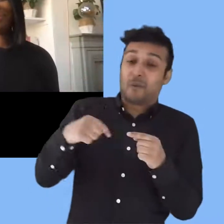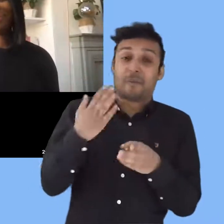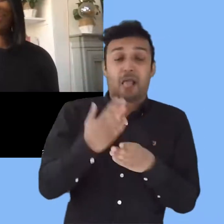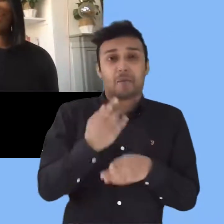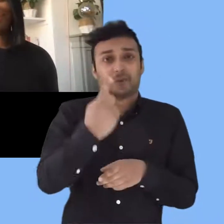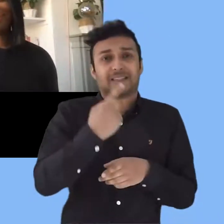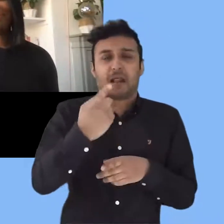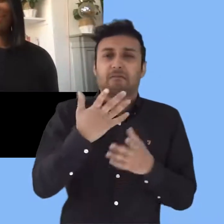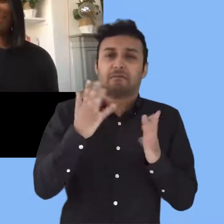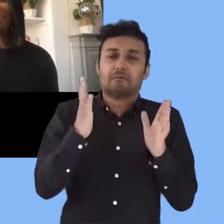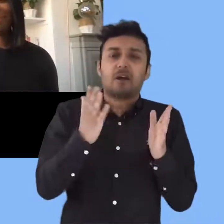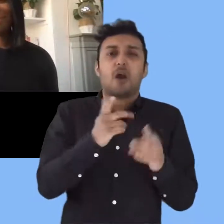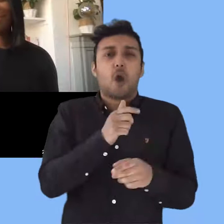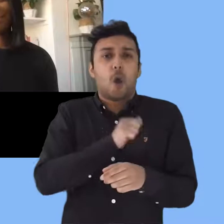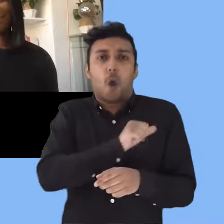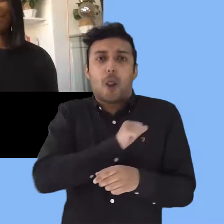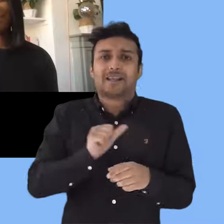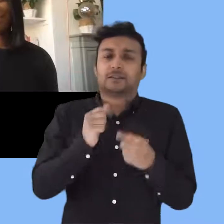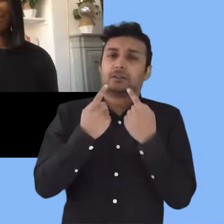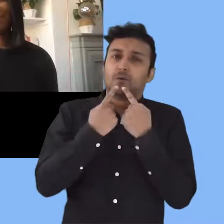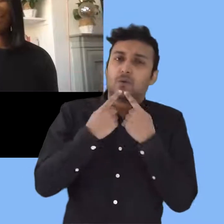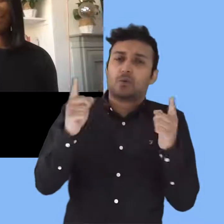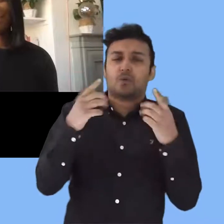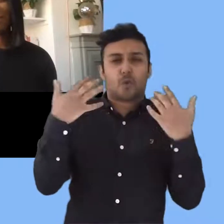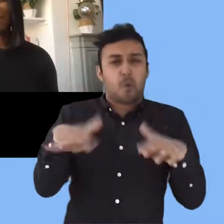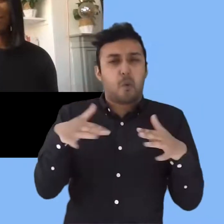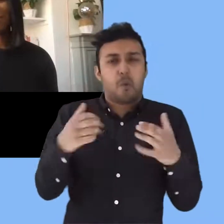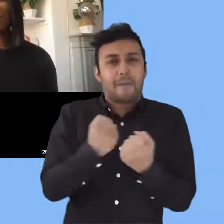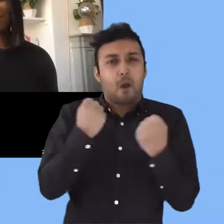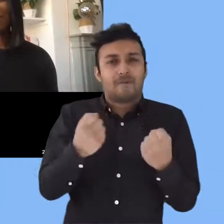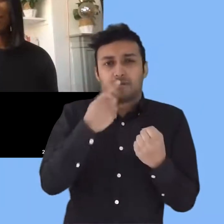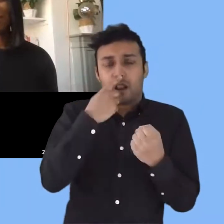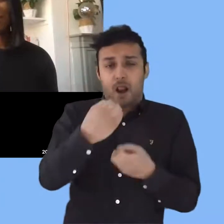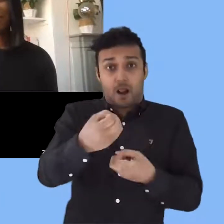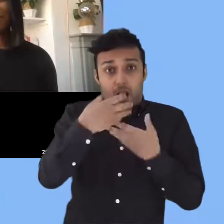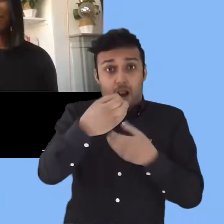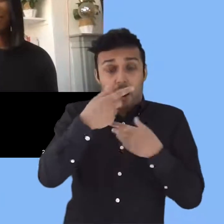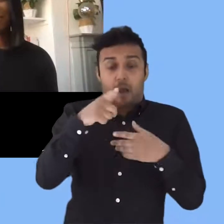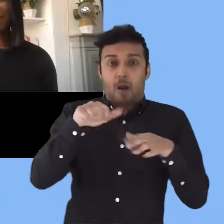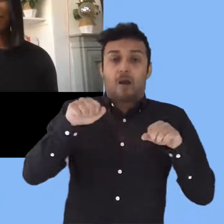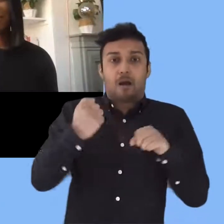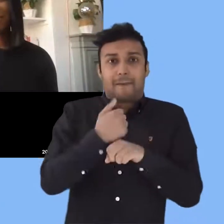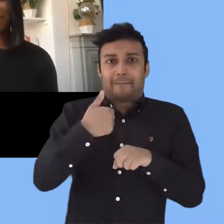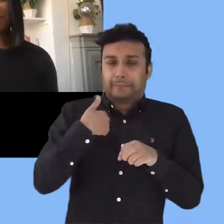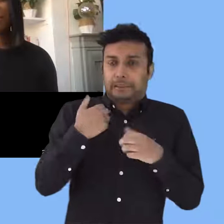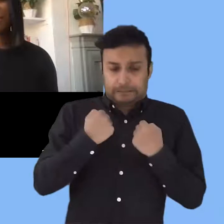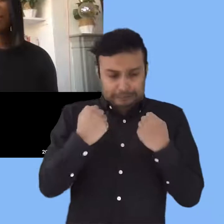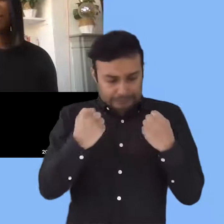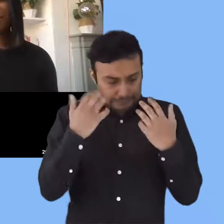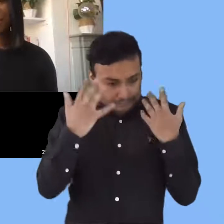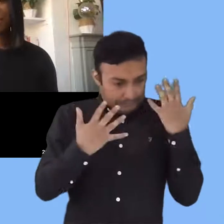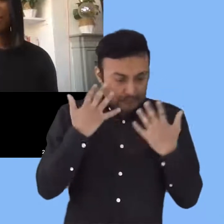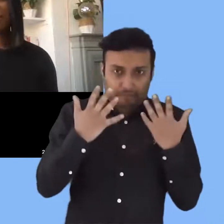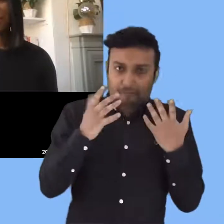your honesty. You've asked me questions that have helped me to reflect. and you've shared your experiences with